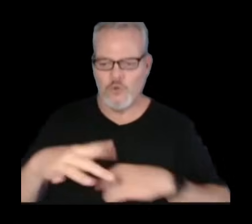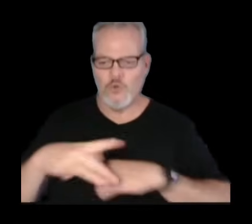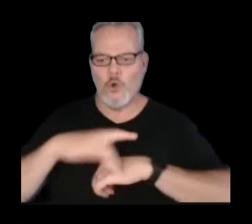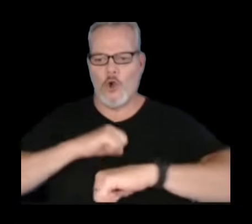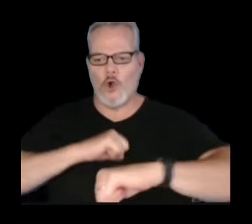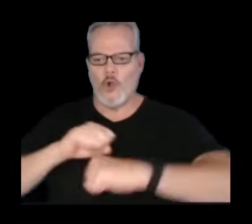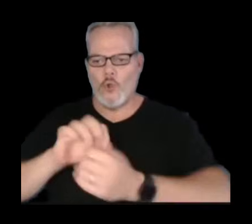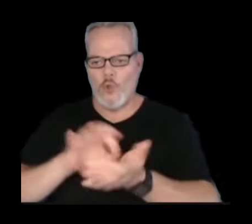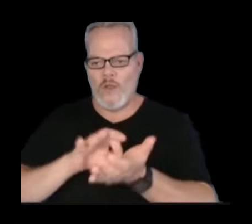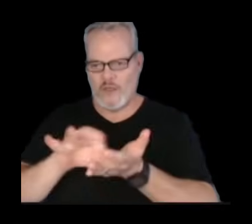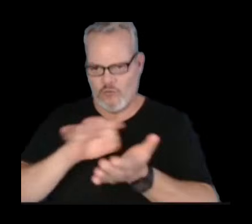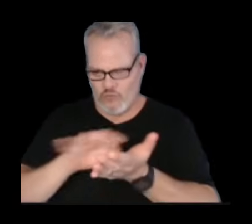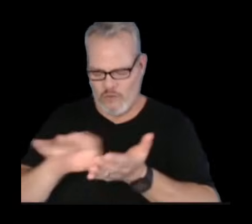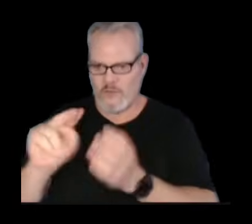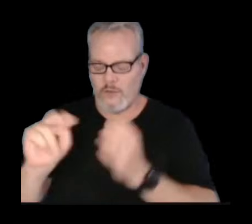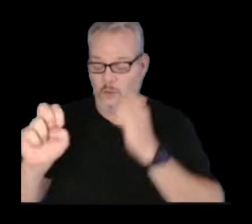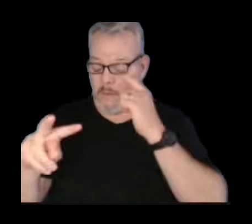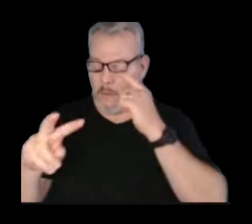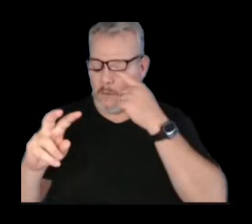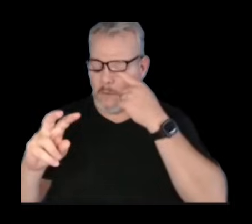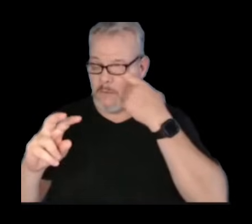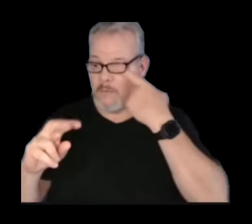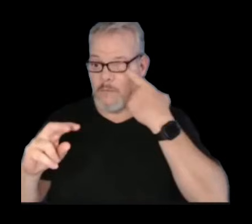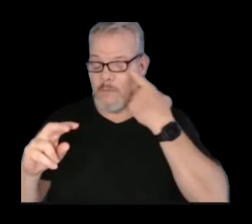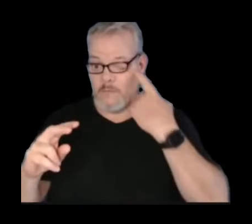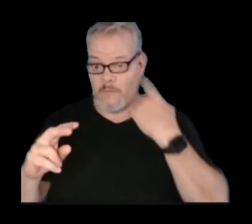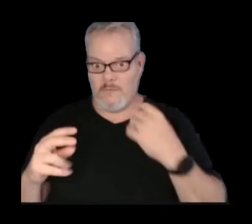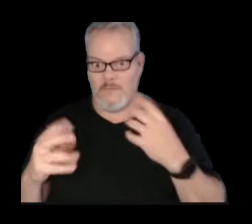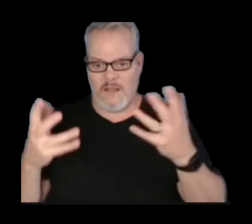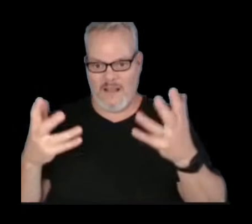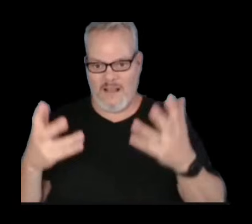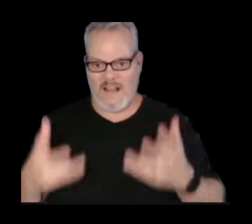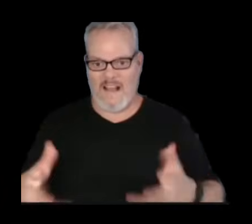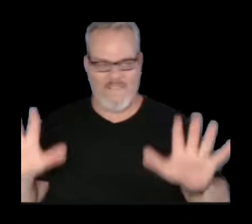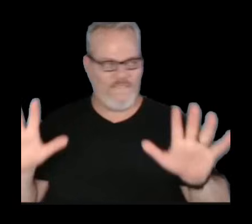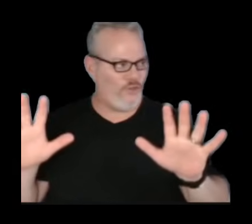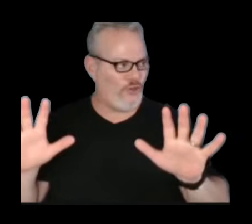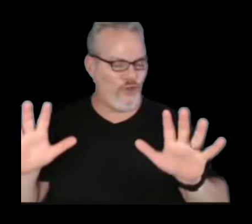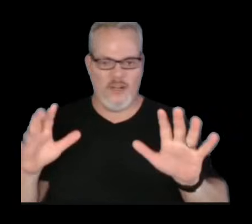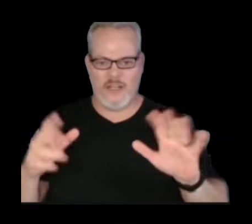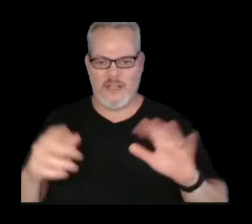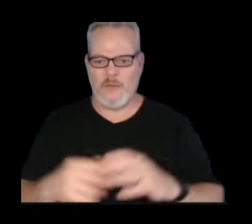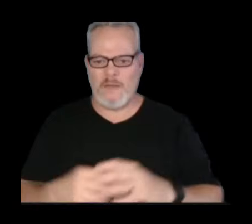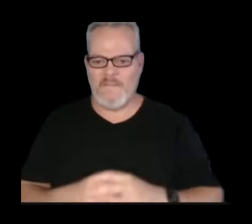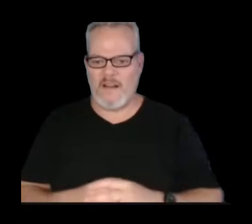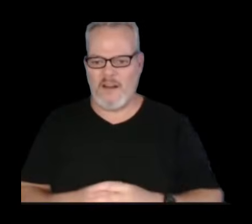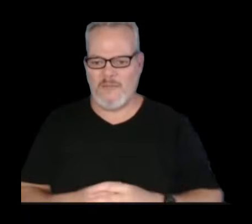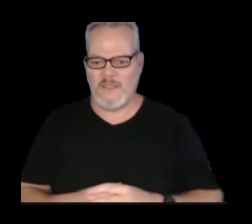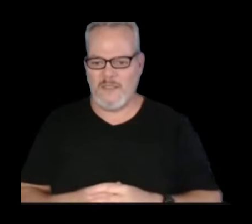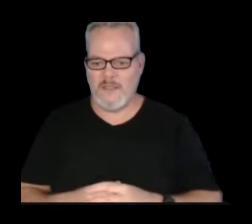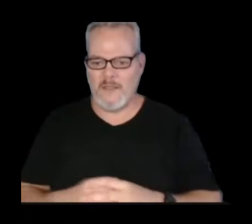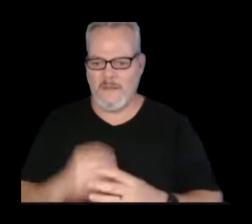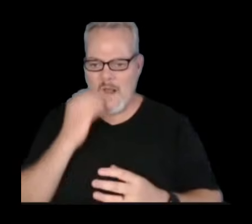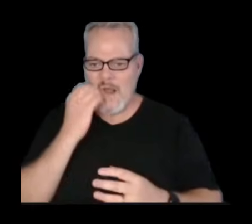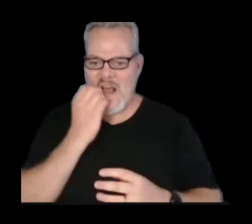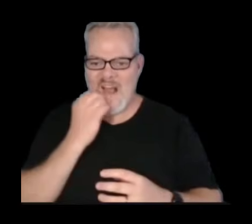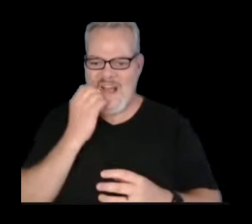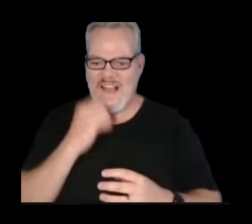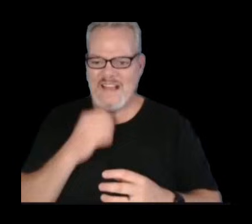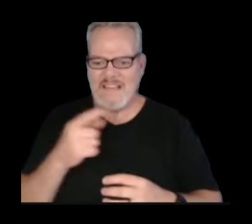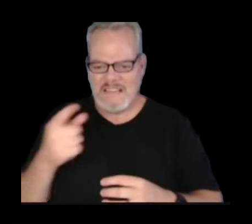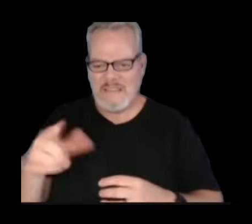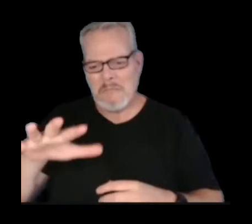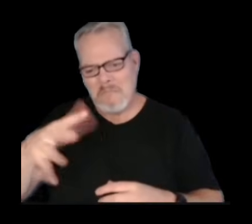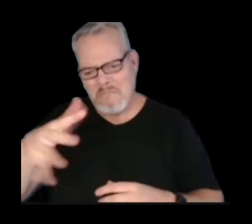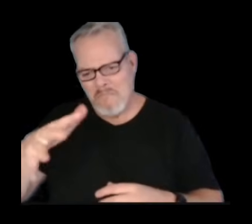November. This is following a higher level of November. We're down to modestly higher